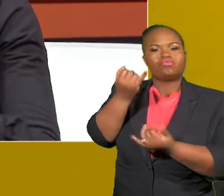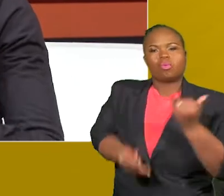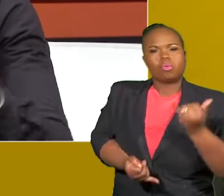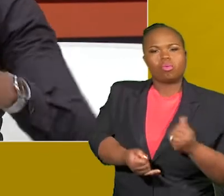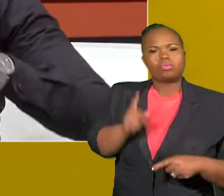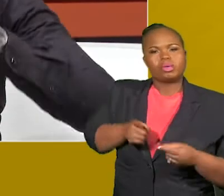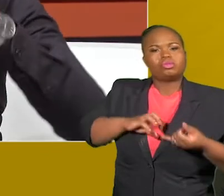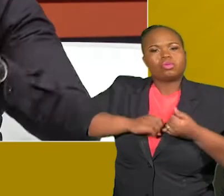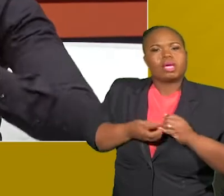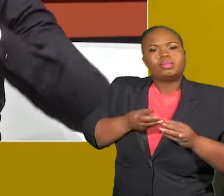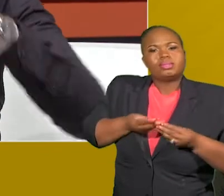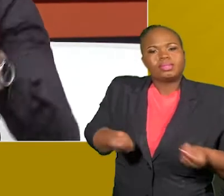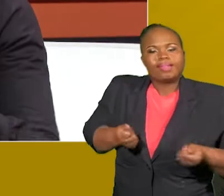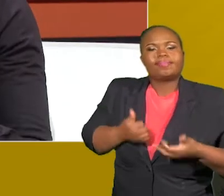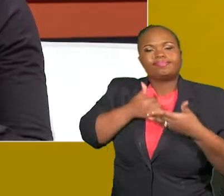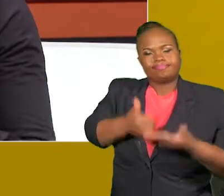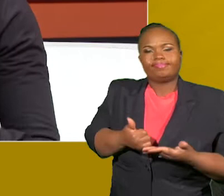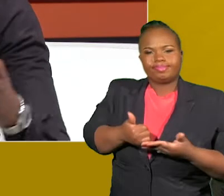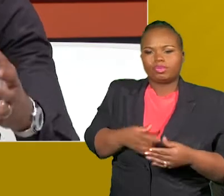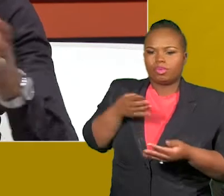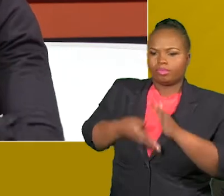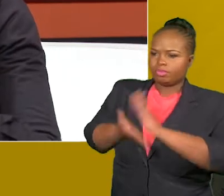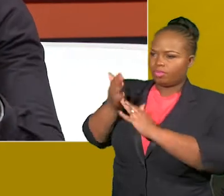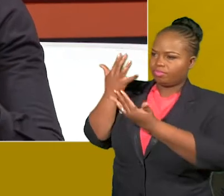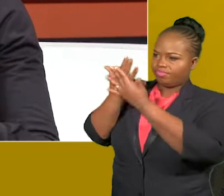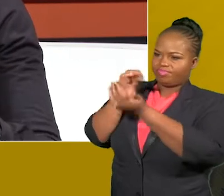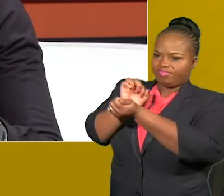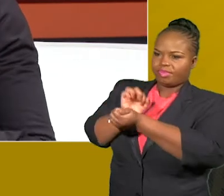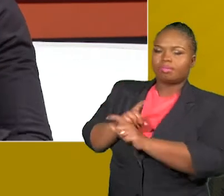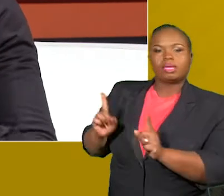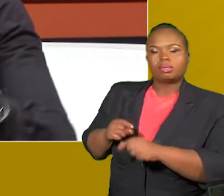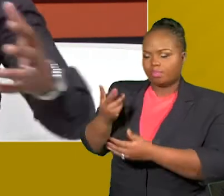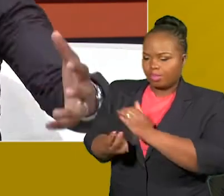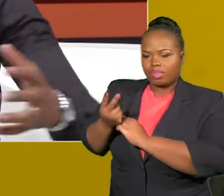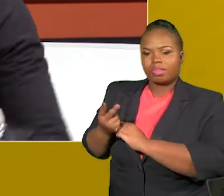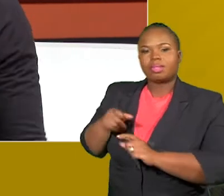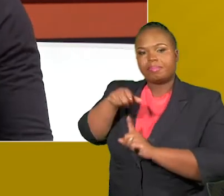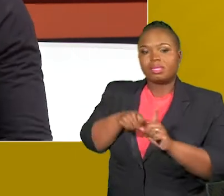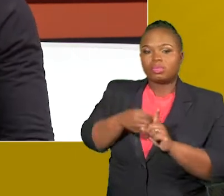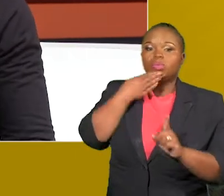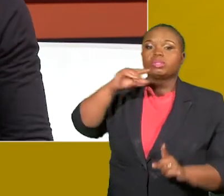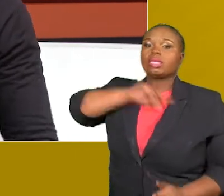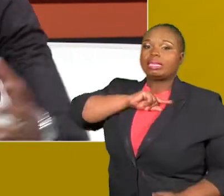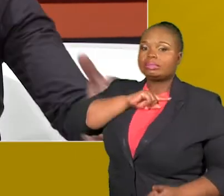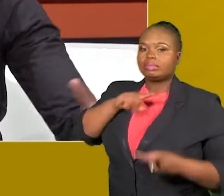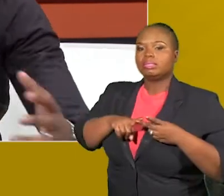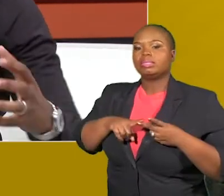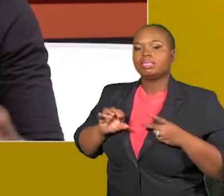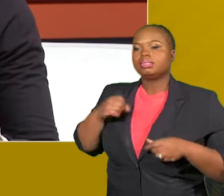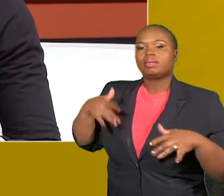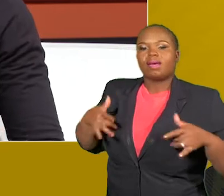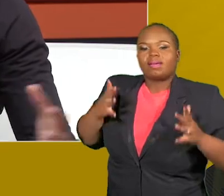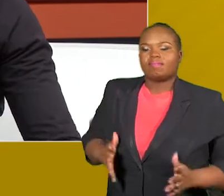can't be rehabilitated, take them to prison. But this conversation must be had by both the perpetrator, the potential perpetrator, the victim, the